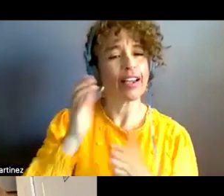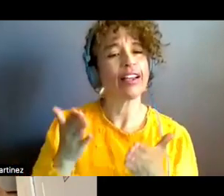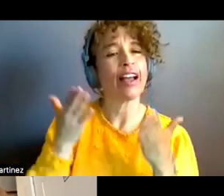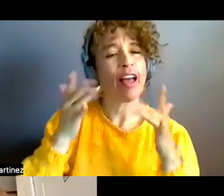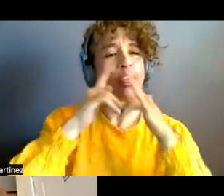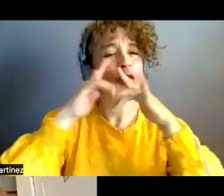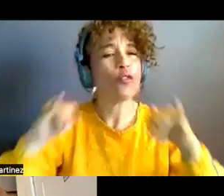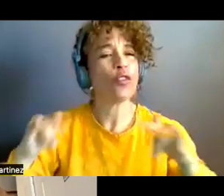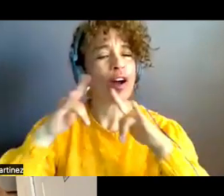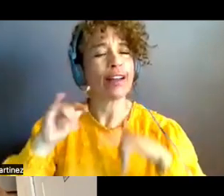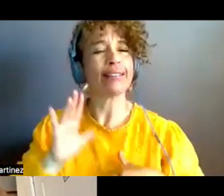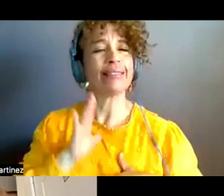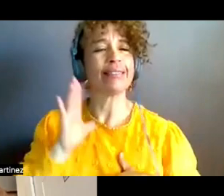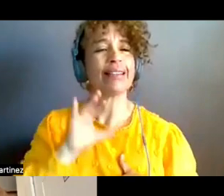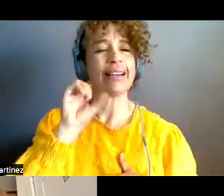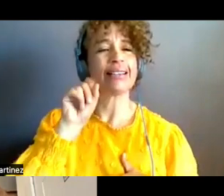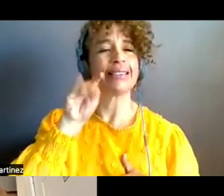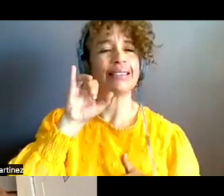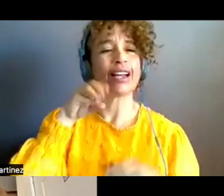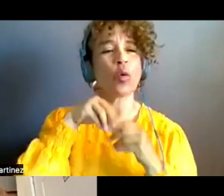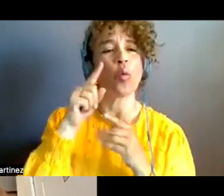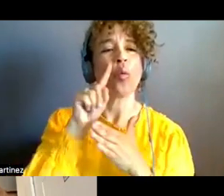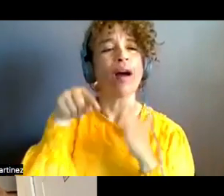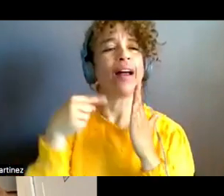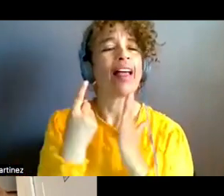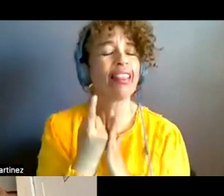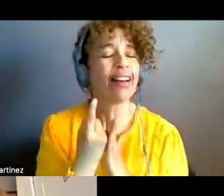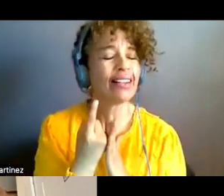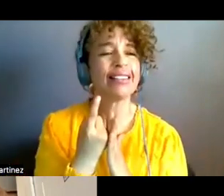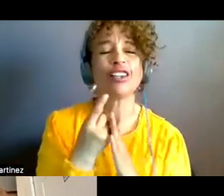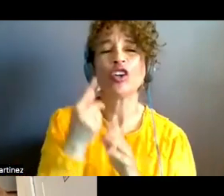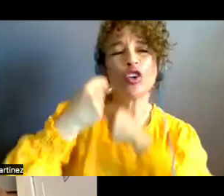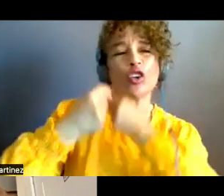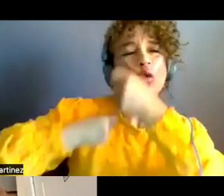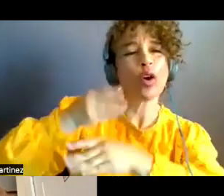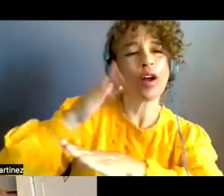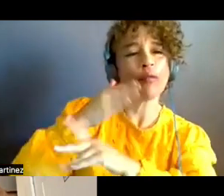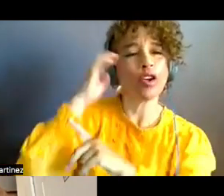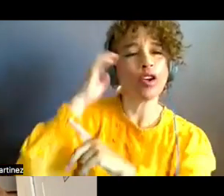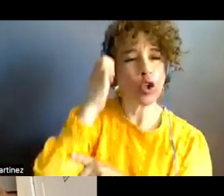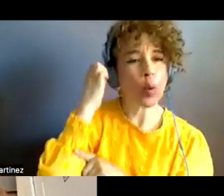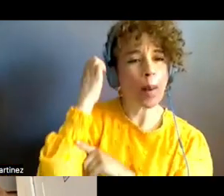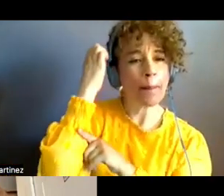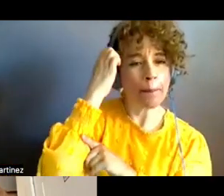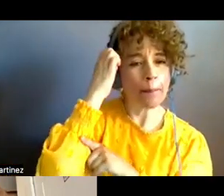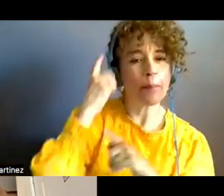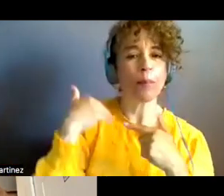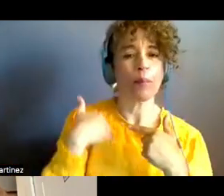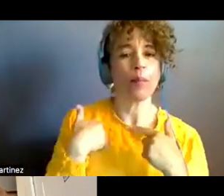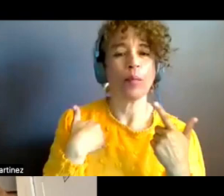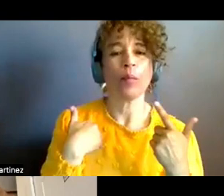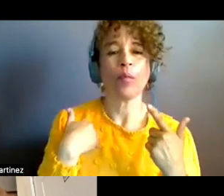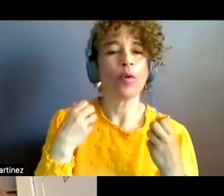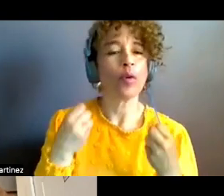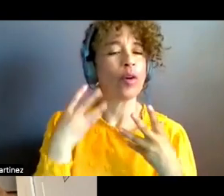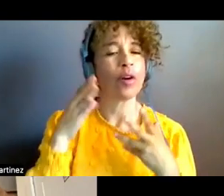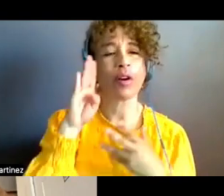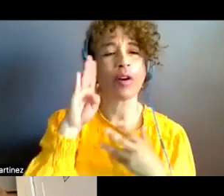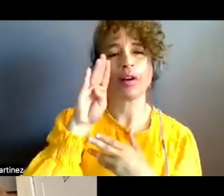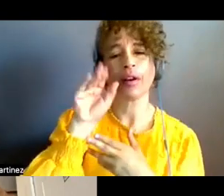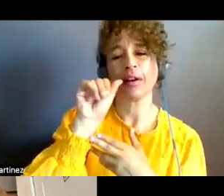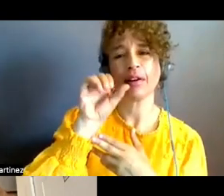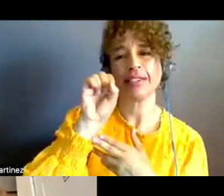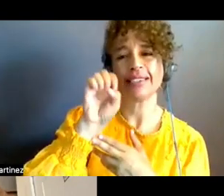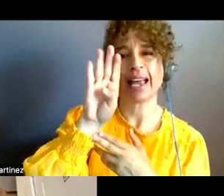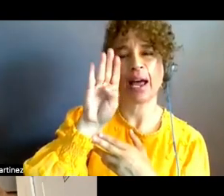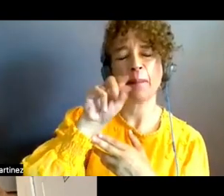of styles within an hour. Oh, nice. So we have traditional music from Europe. We have Johann Sebastian Bach, his son